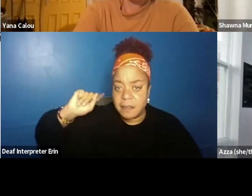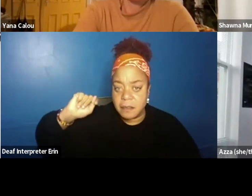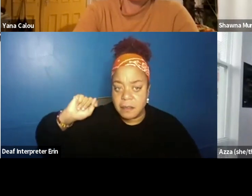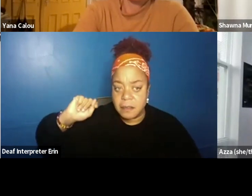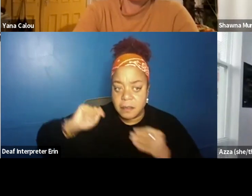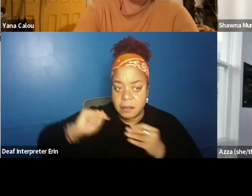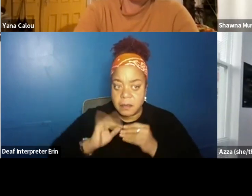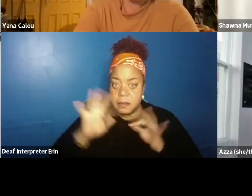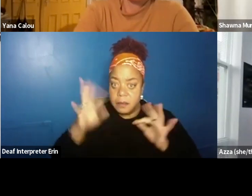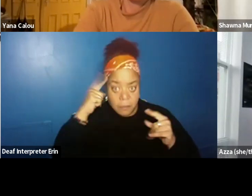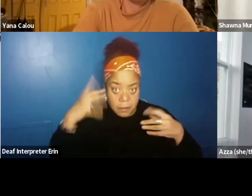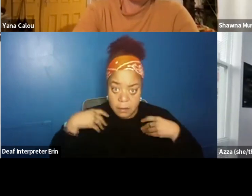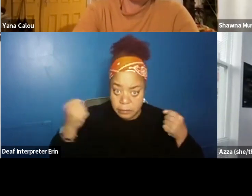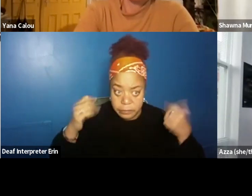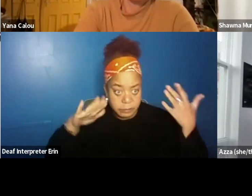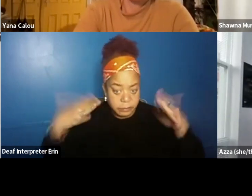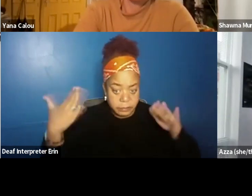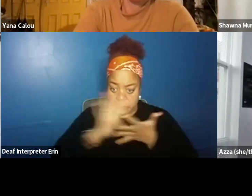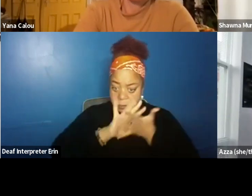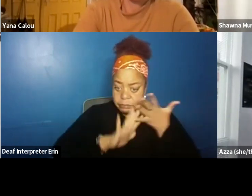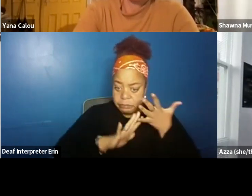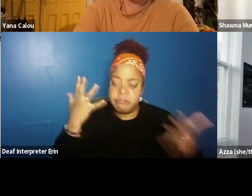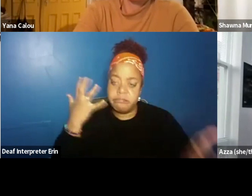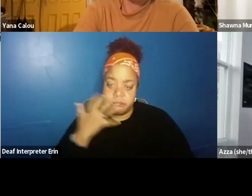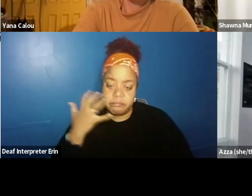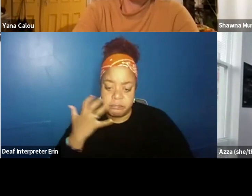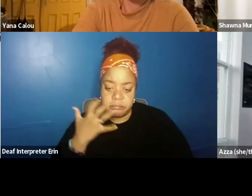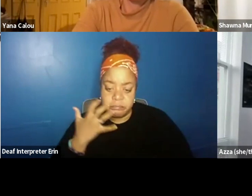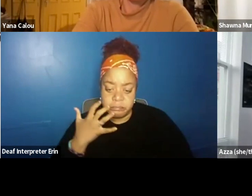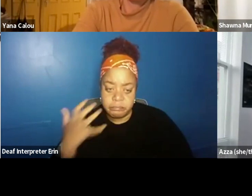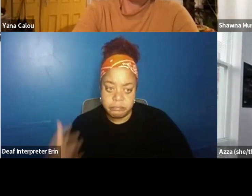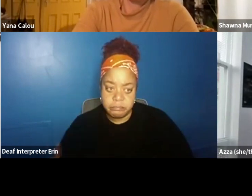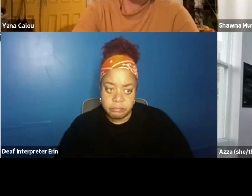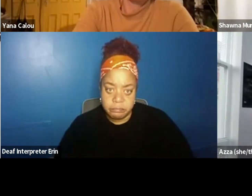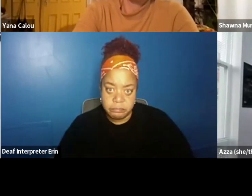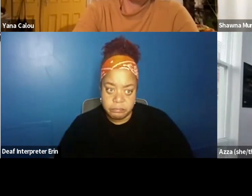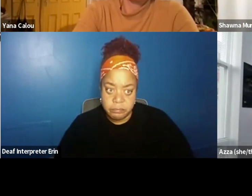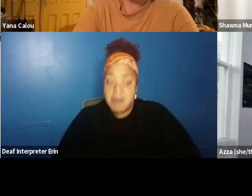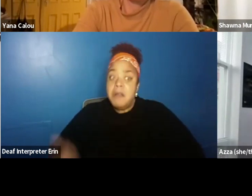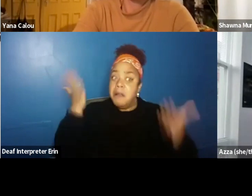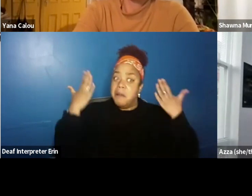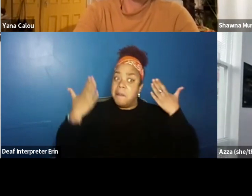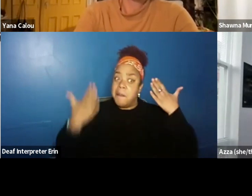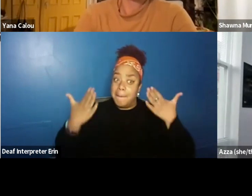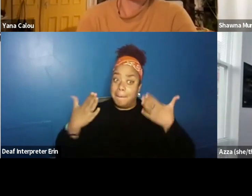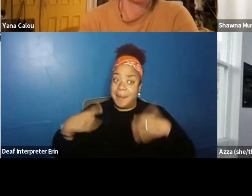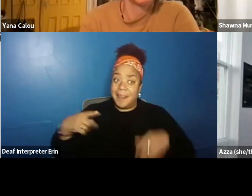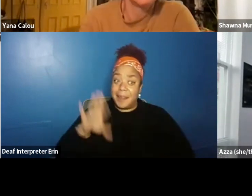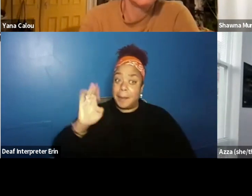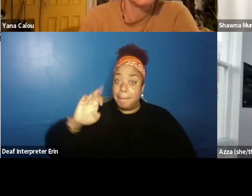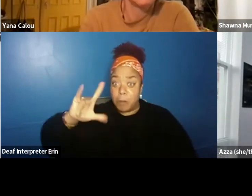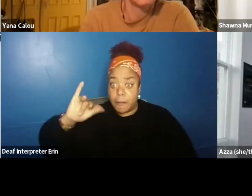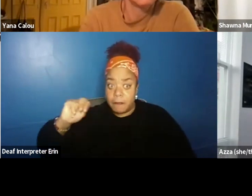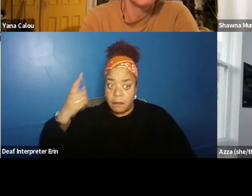that isn't taken up in a way that it would happen in Berlin, of which I was there recently, and also heard about the deaths